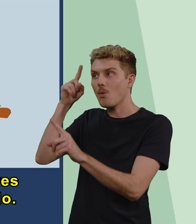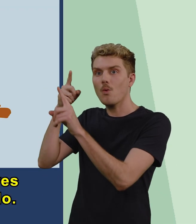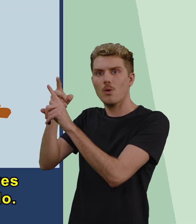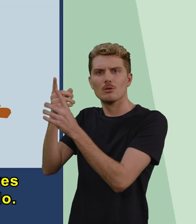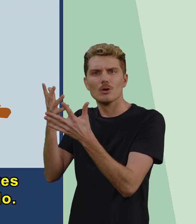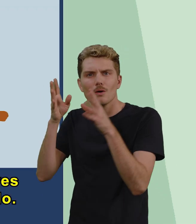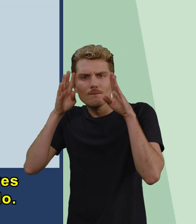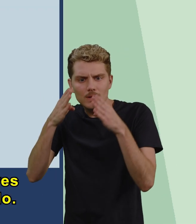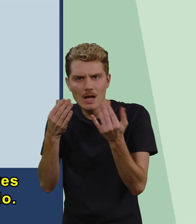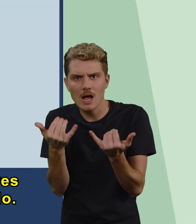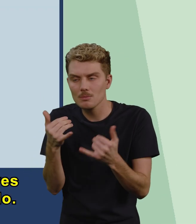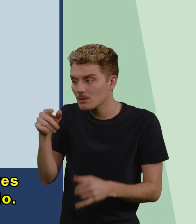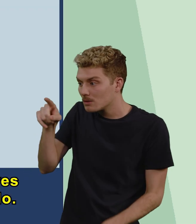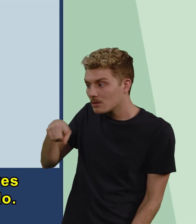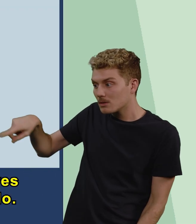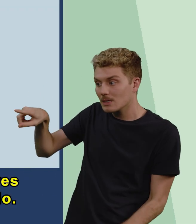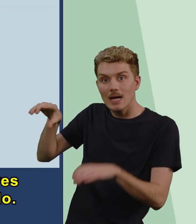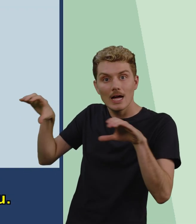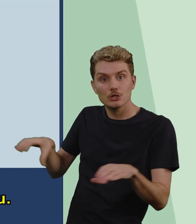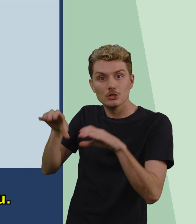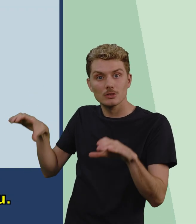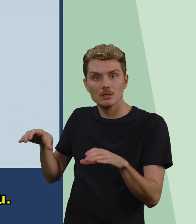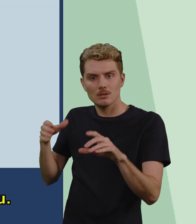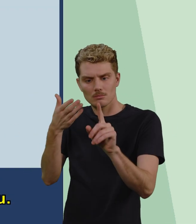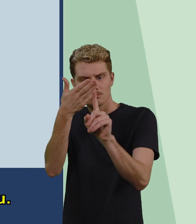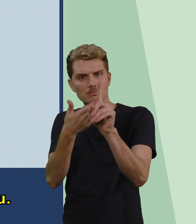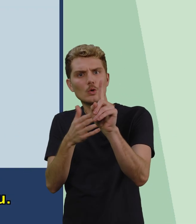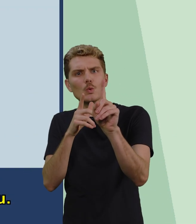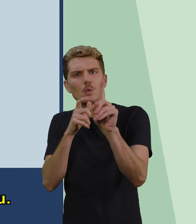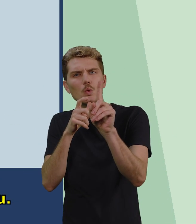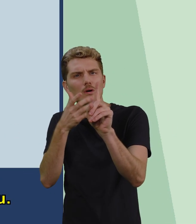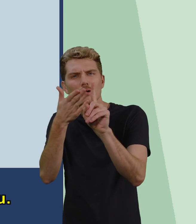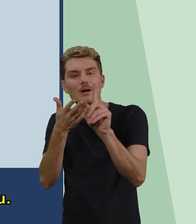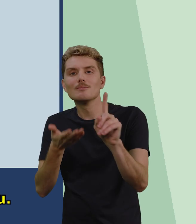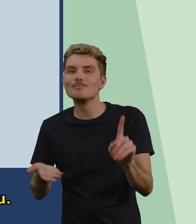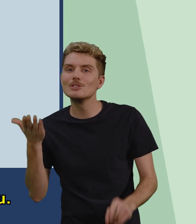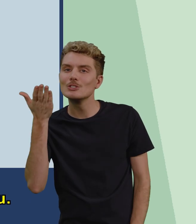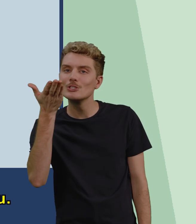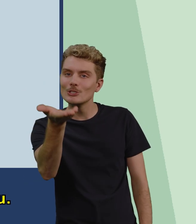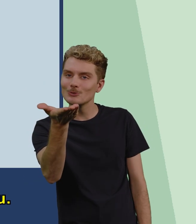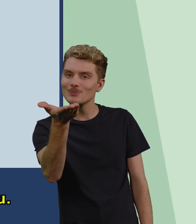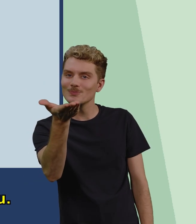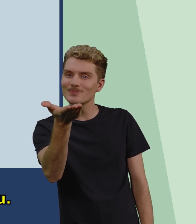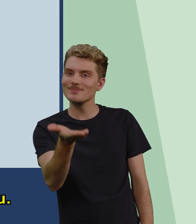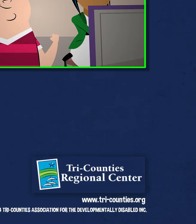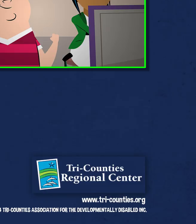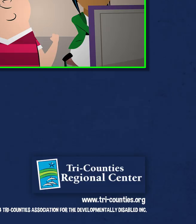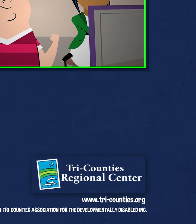person-centered in all they do. And that person in the center is you.